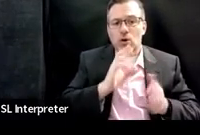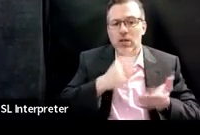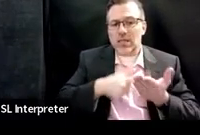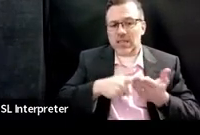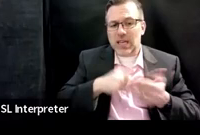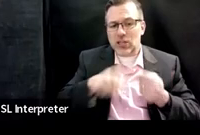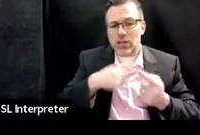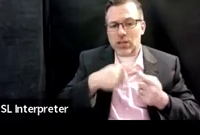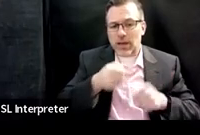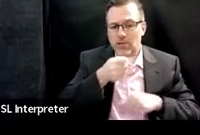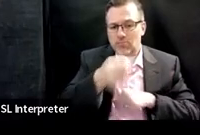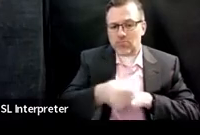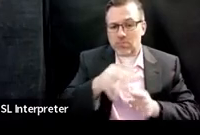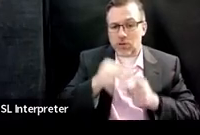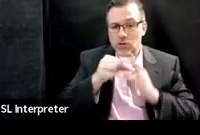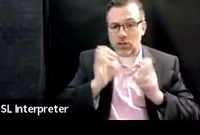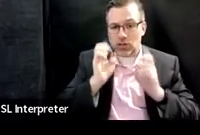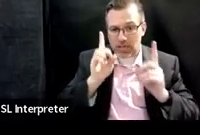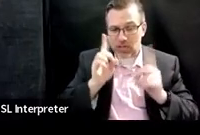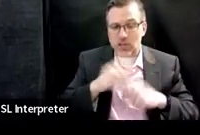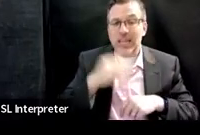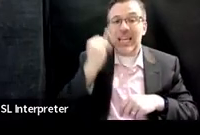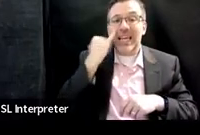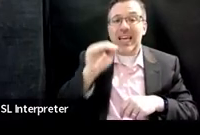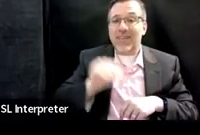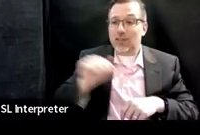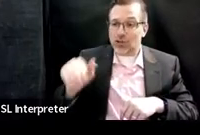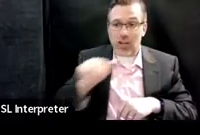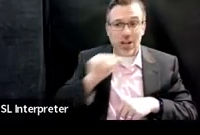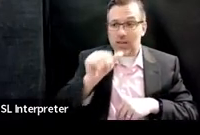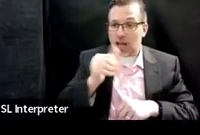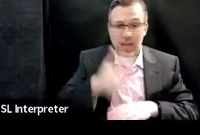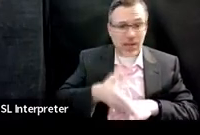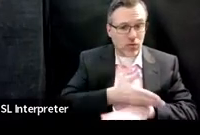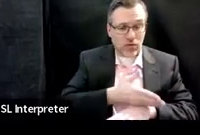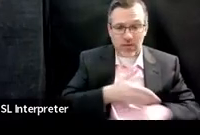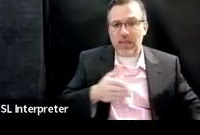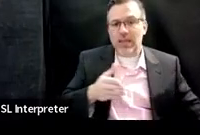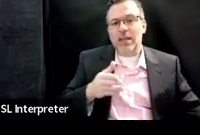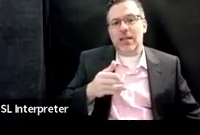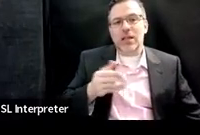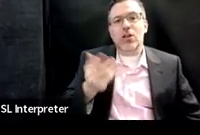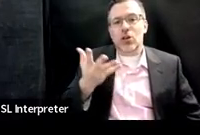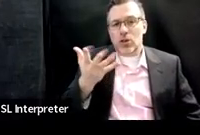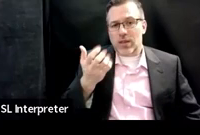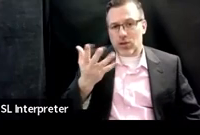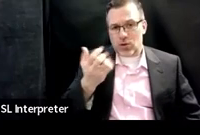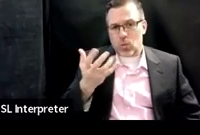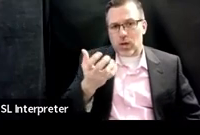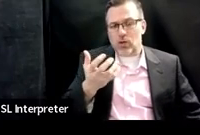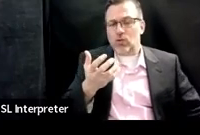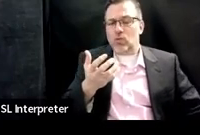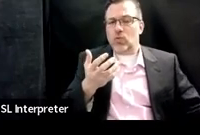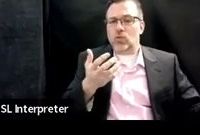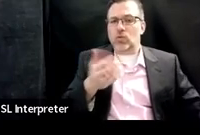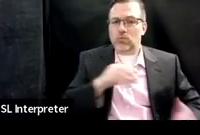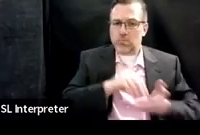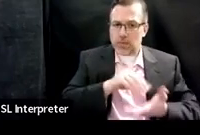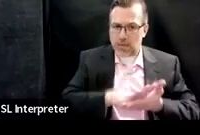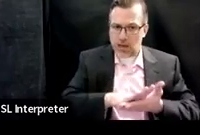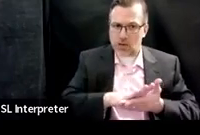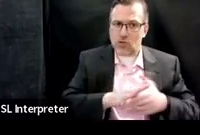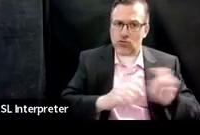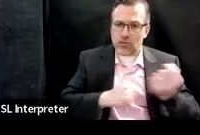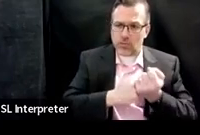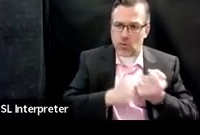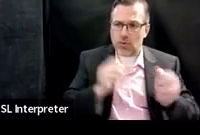so if the child isn't making progress, you want to note that and use data to back up those decisions that are being